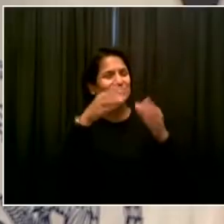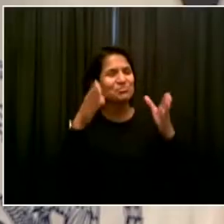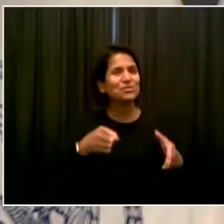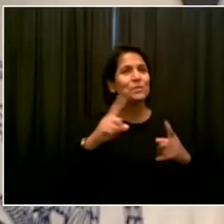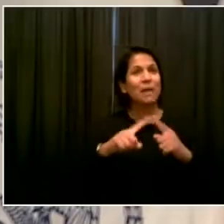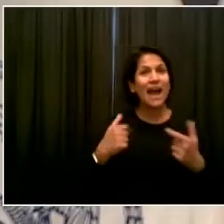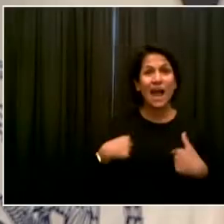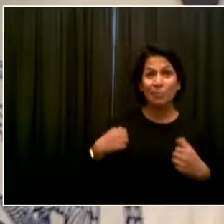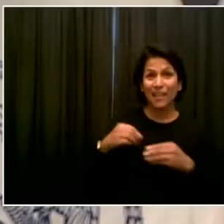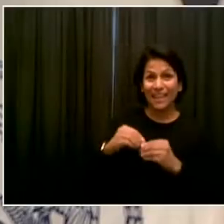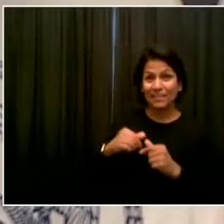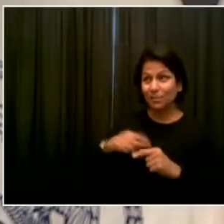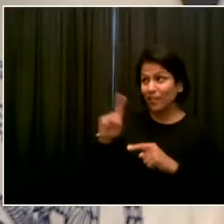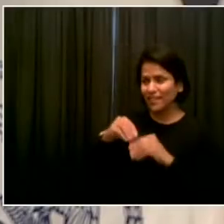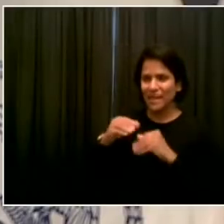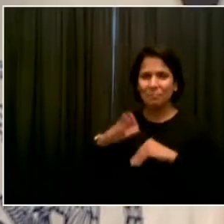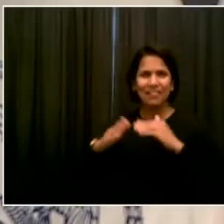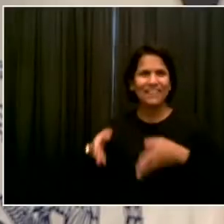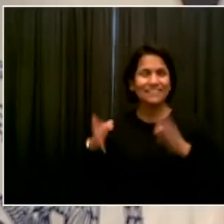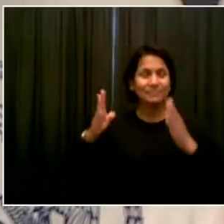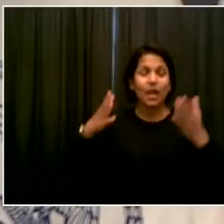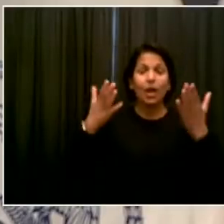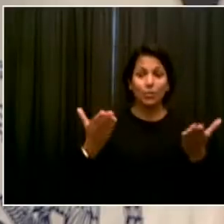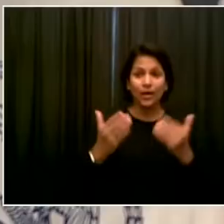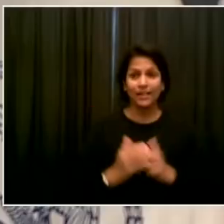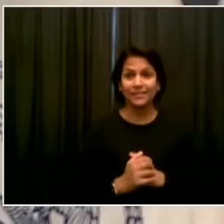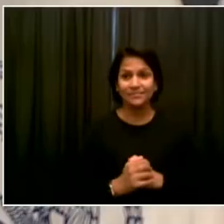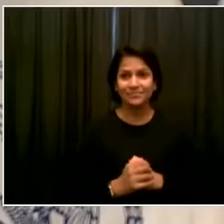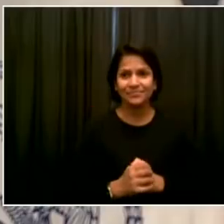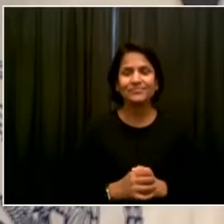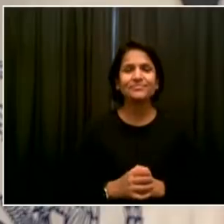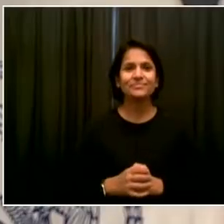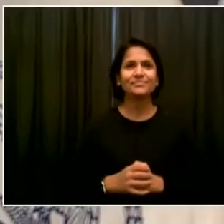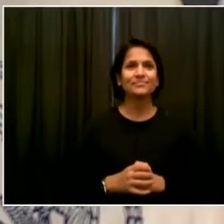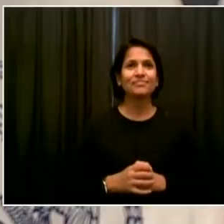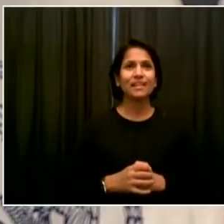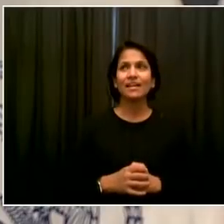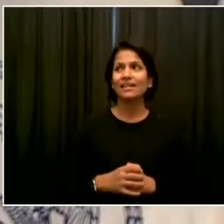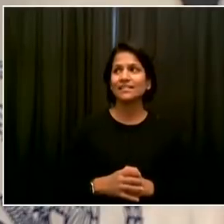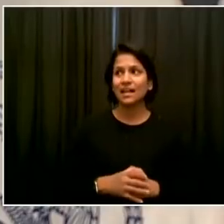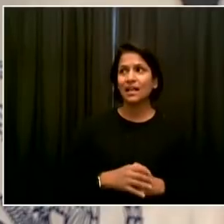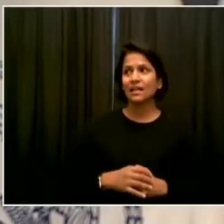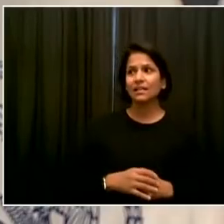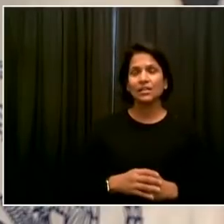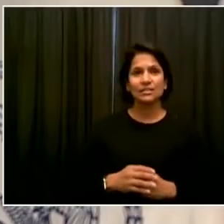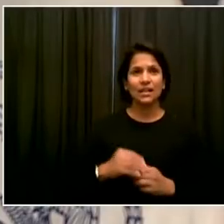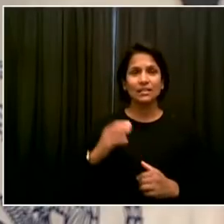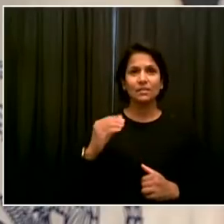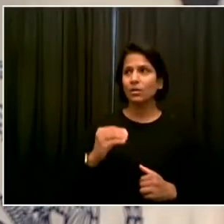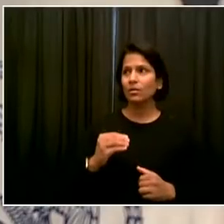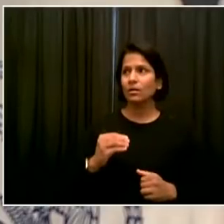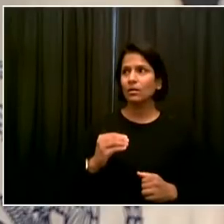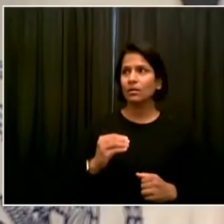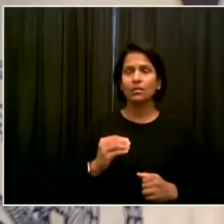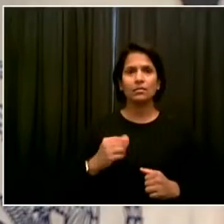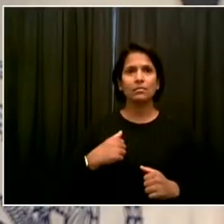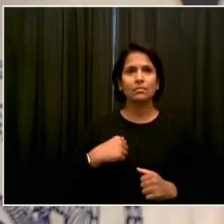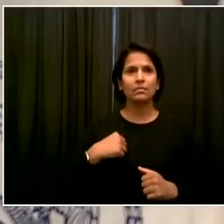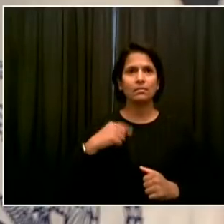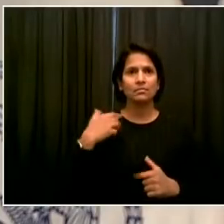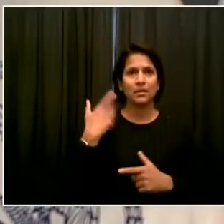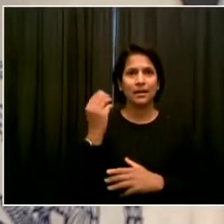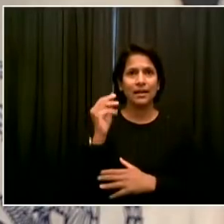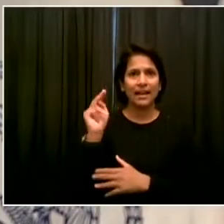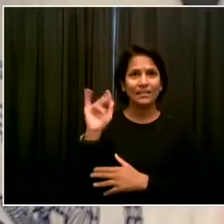question is a follow-up. I've heard from a bunch of city employees this morning who are very upset. I guess, you know, they say we've been vaccinated for months. I've been sharing office